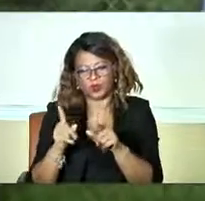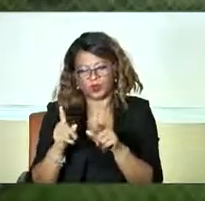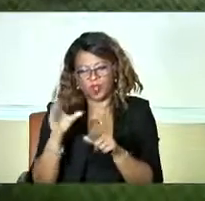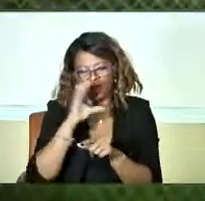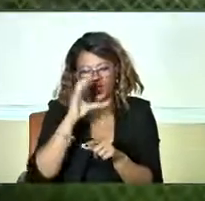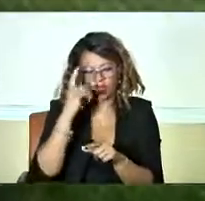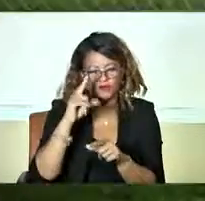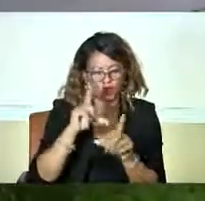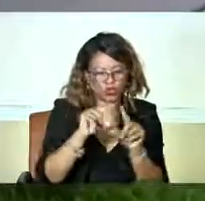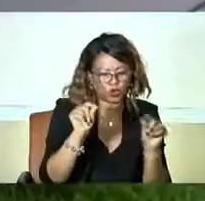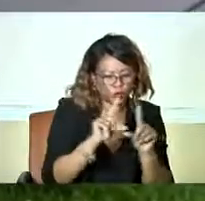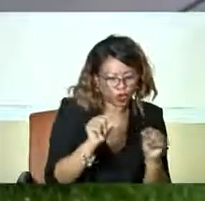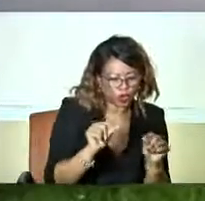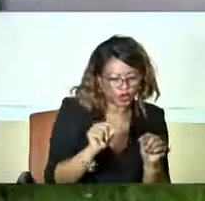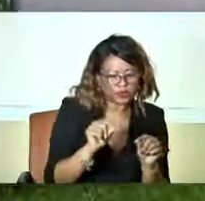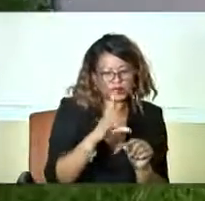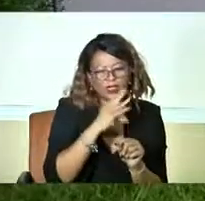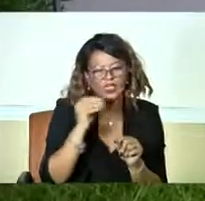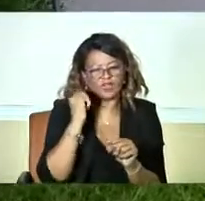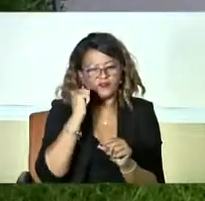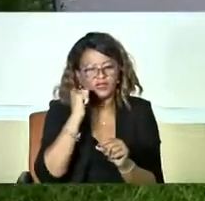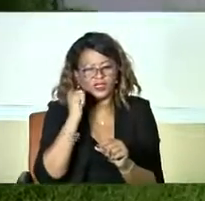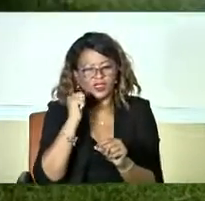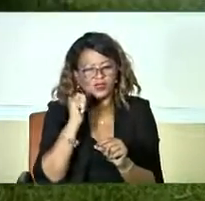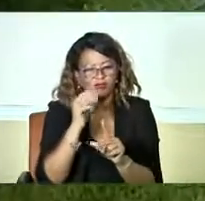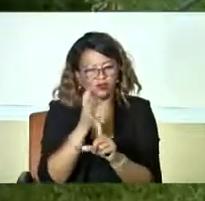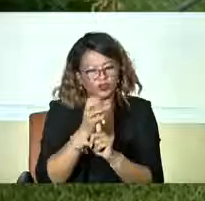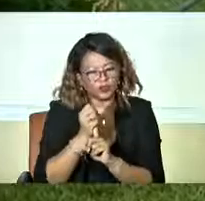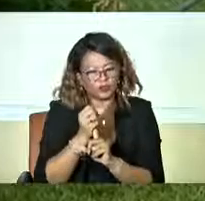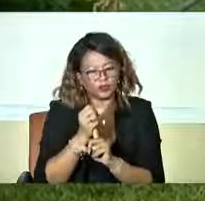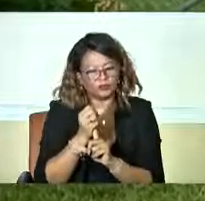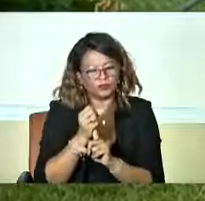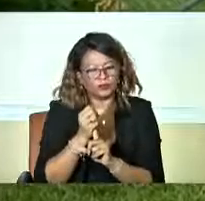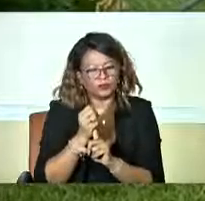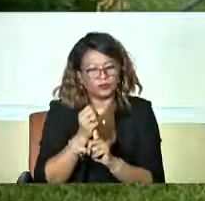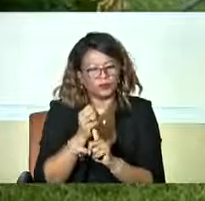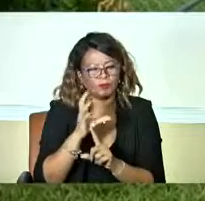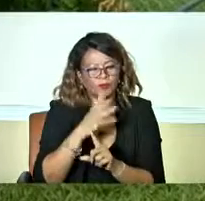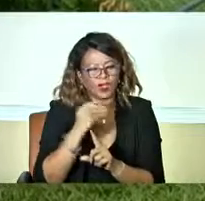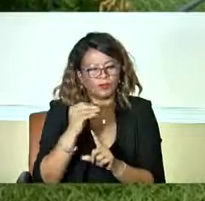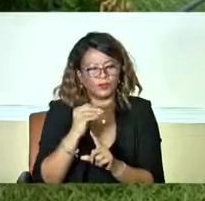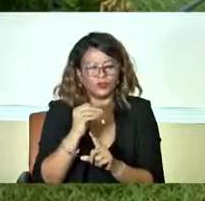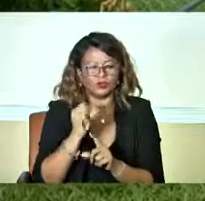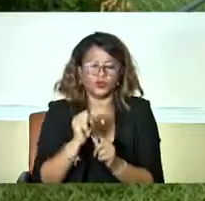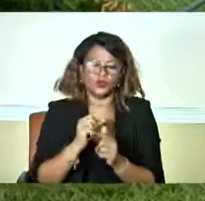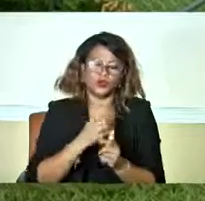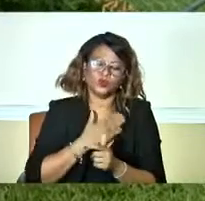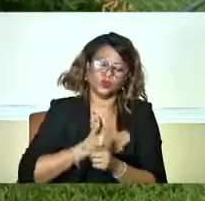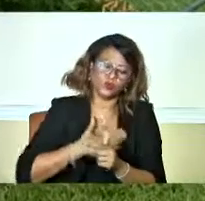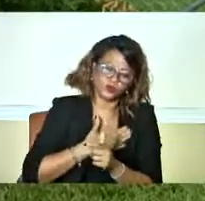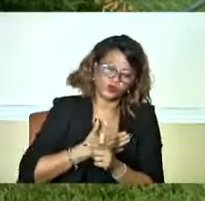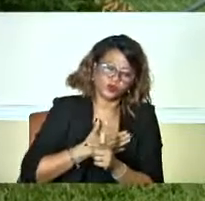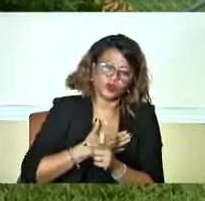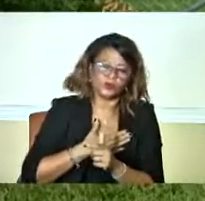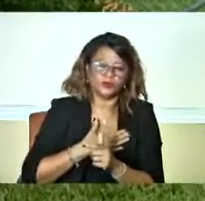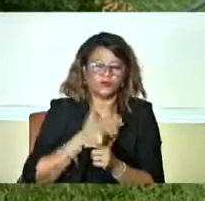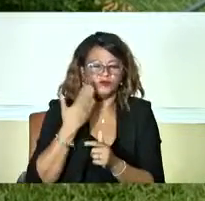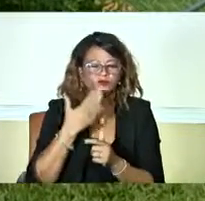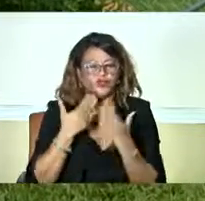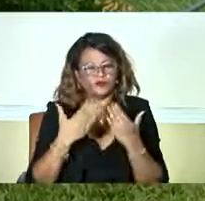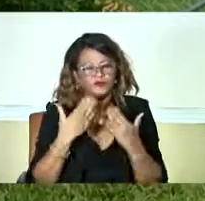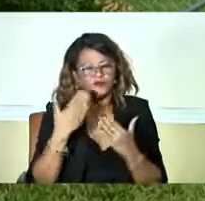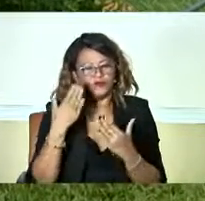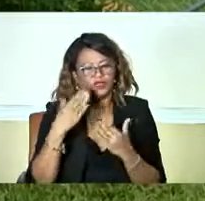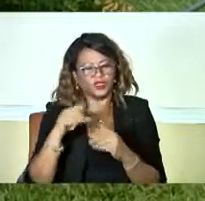their coupons every day at the Reach Out Community Center. I am so grateful for the government